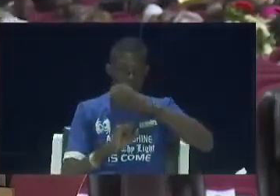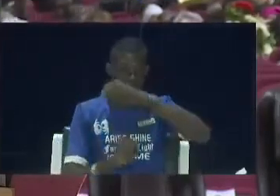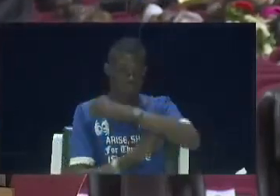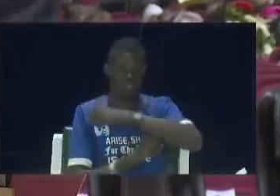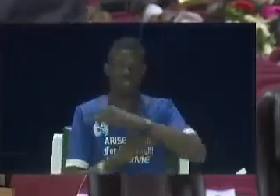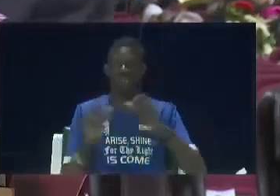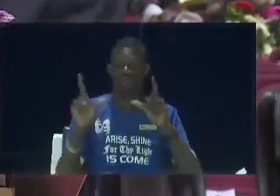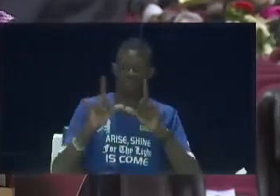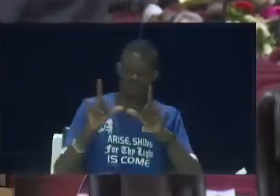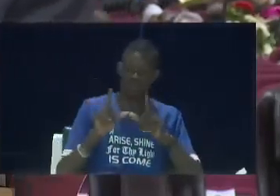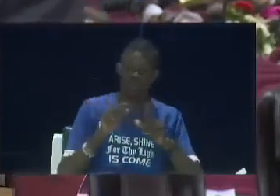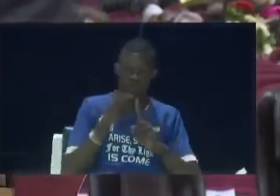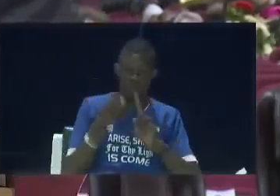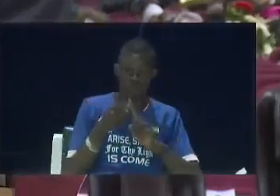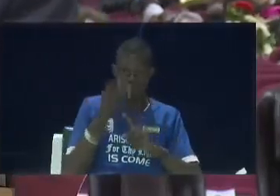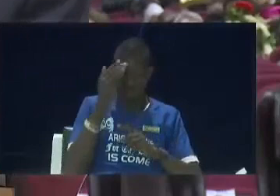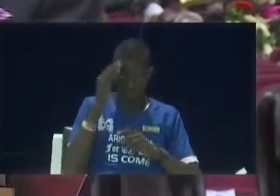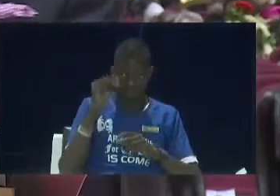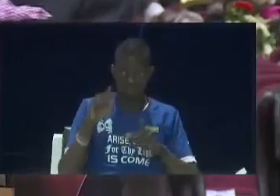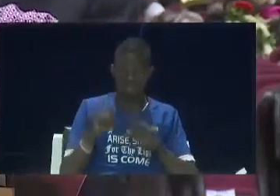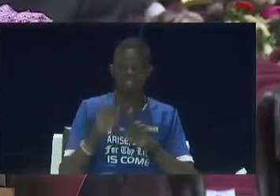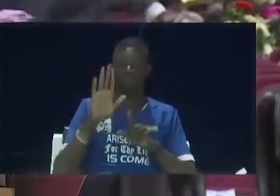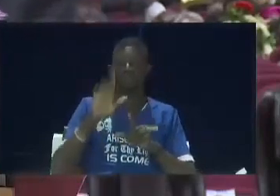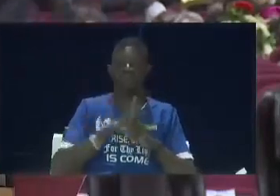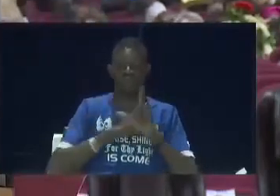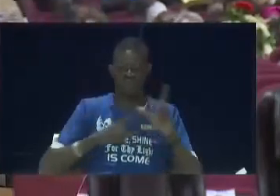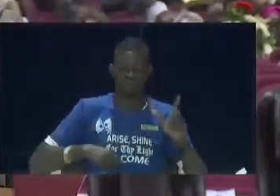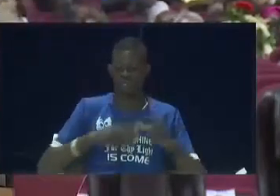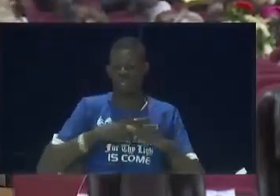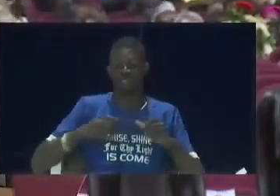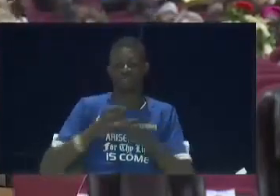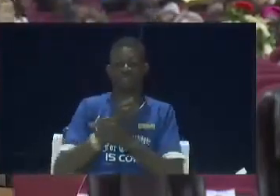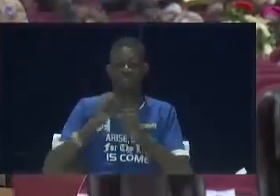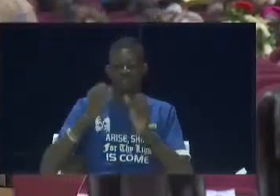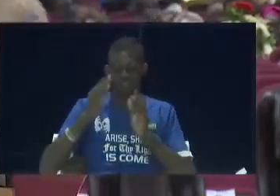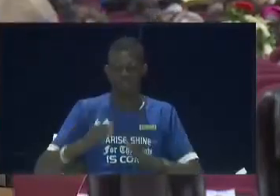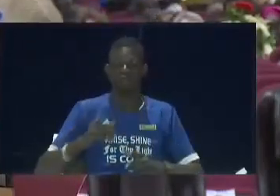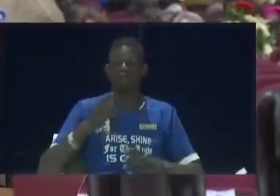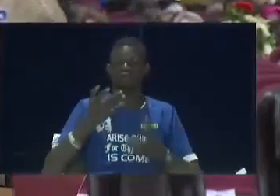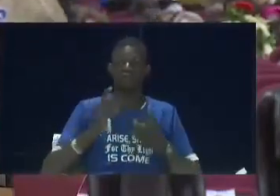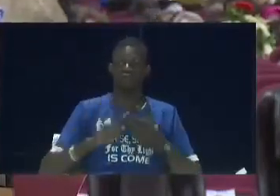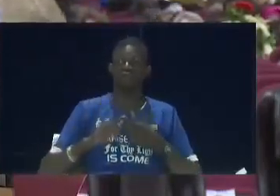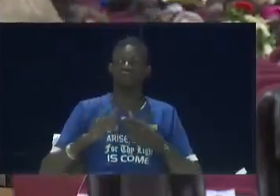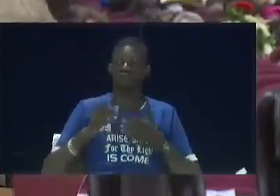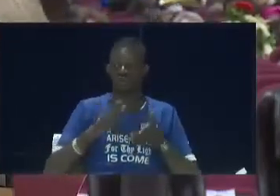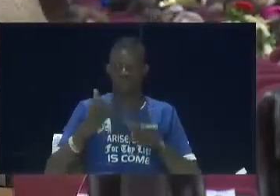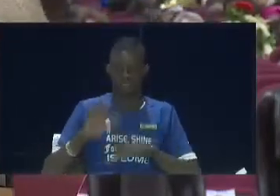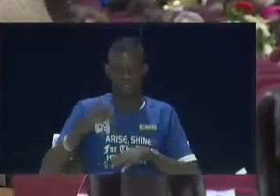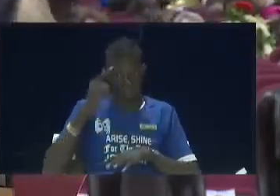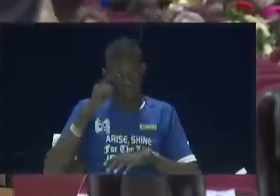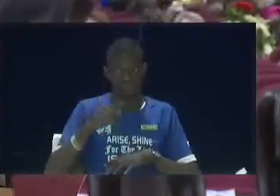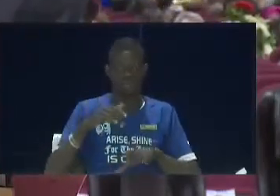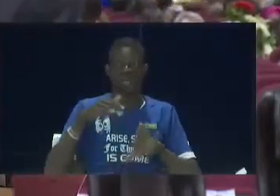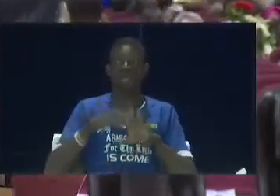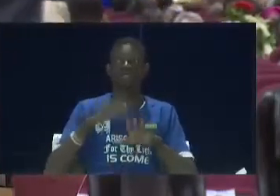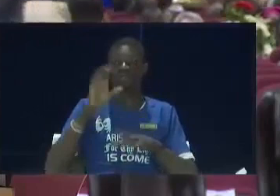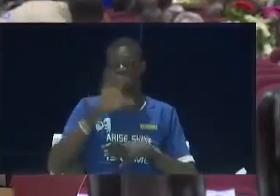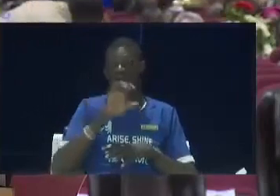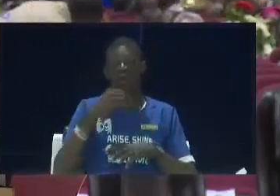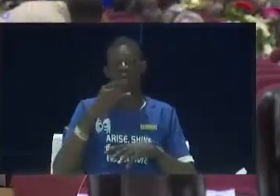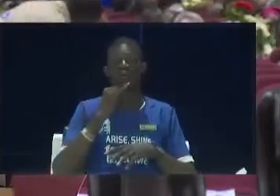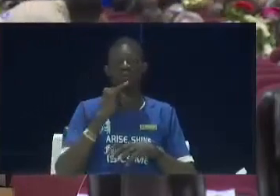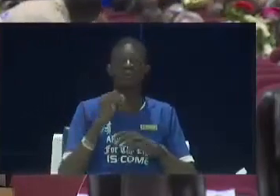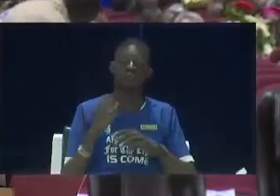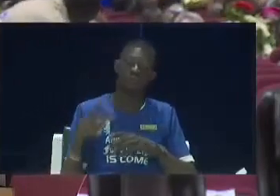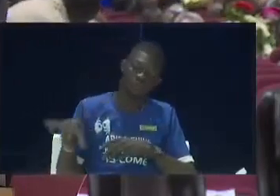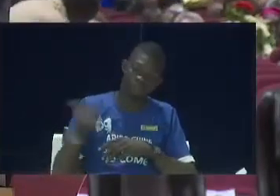level when you know him as your Lord, as your Savior, the one who died for you on the cross, the one who shed his